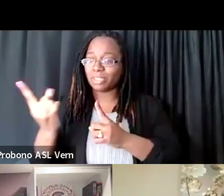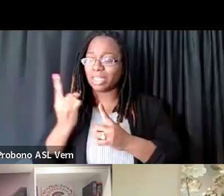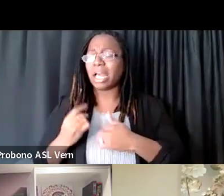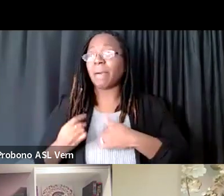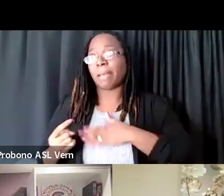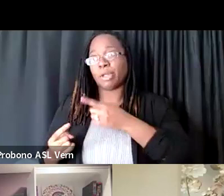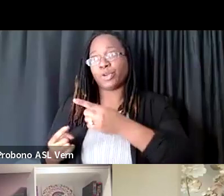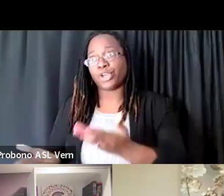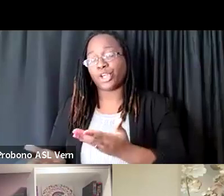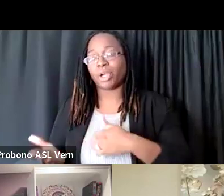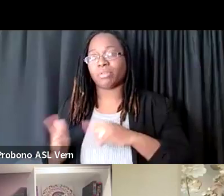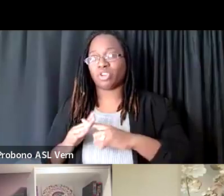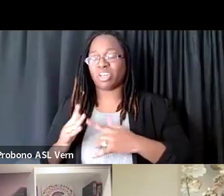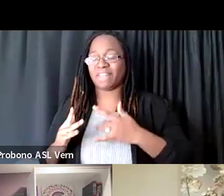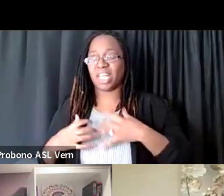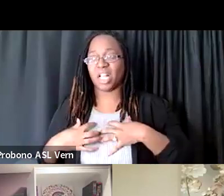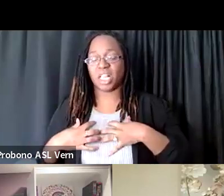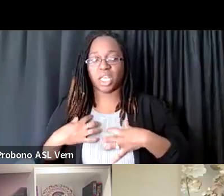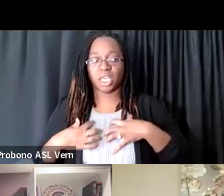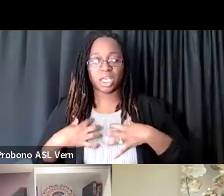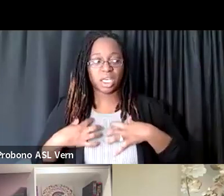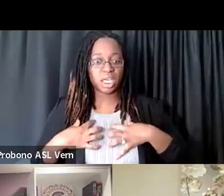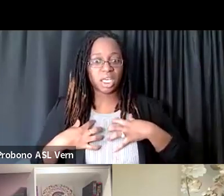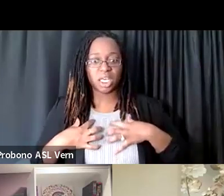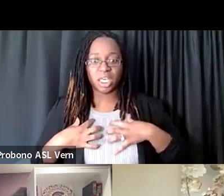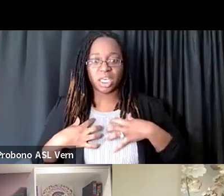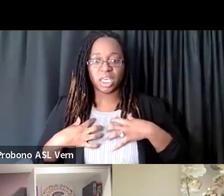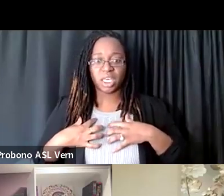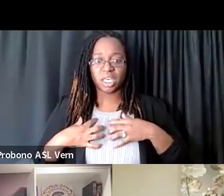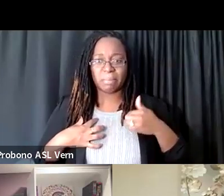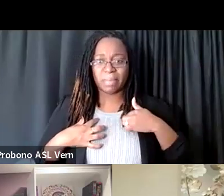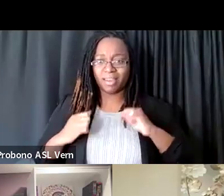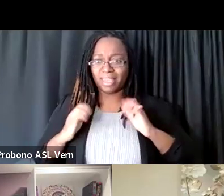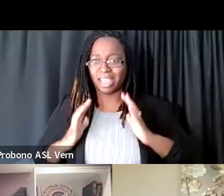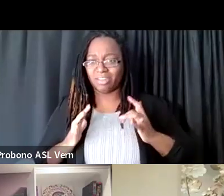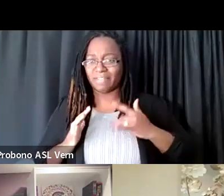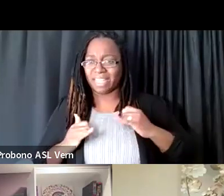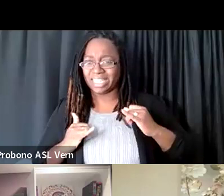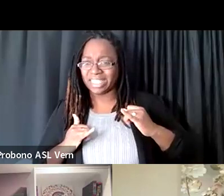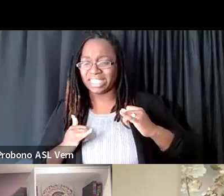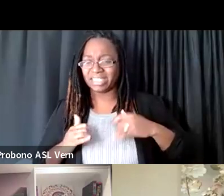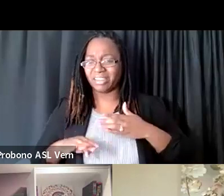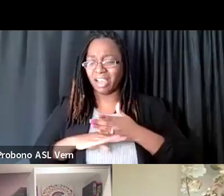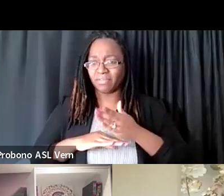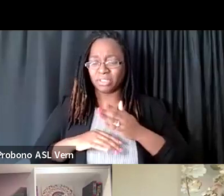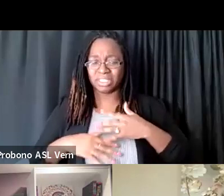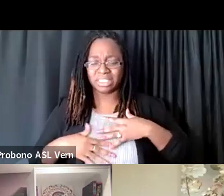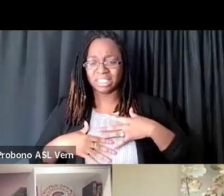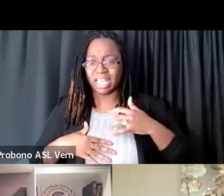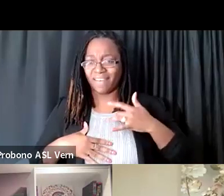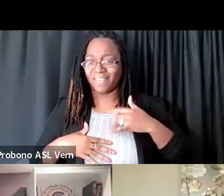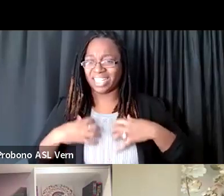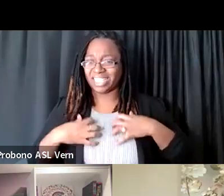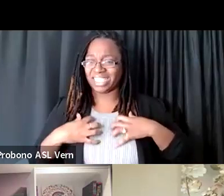"I was starting to feel some like symmetry between me and the character, like after the show, and it just made me feel